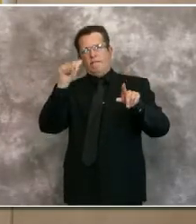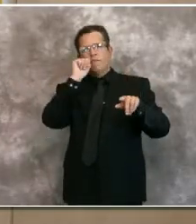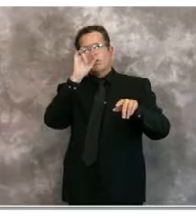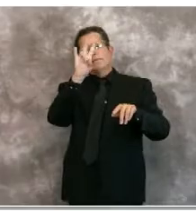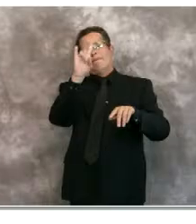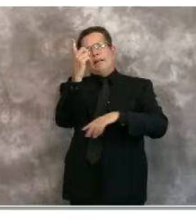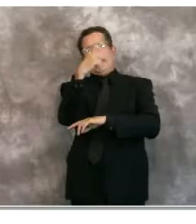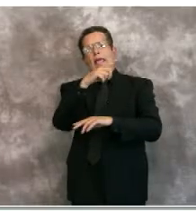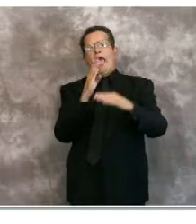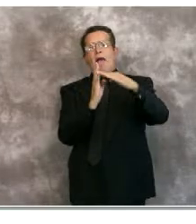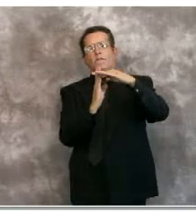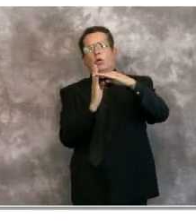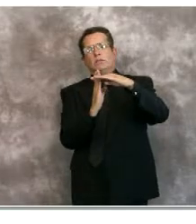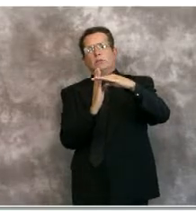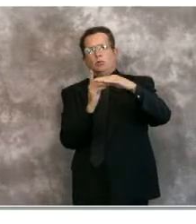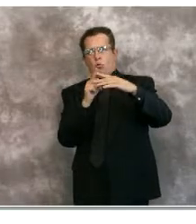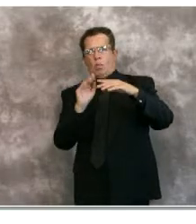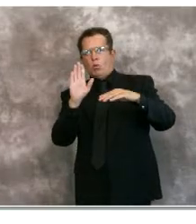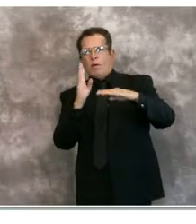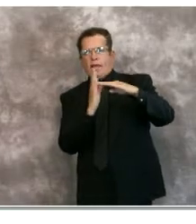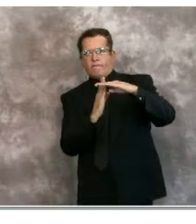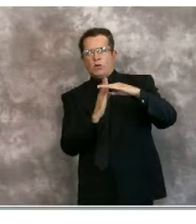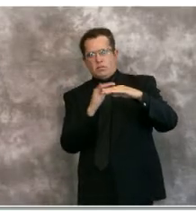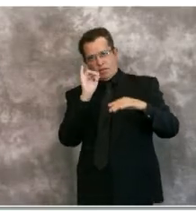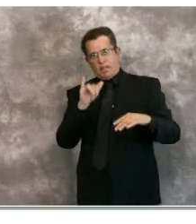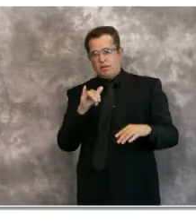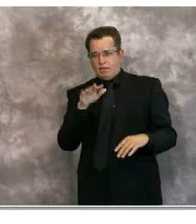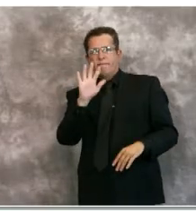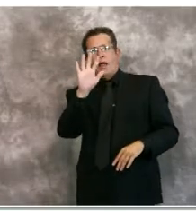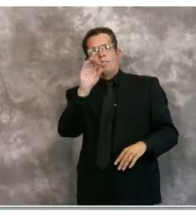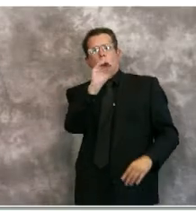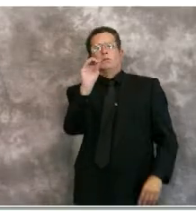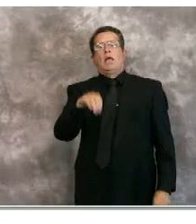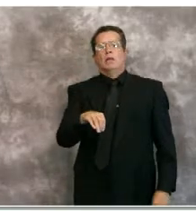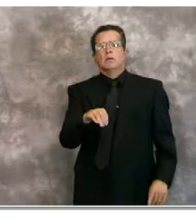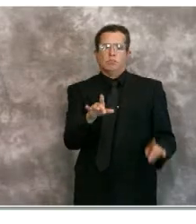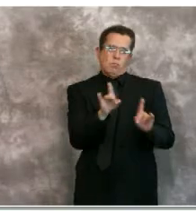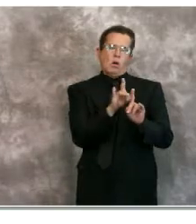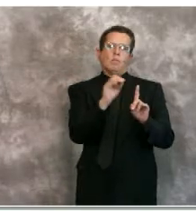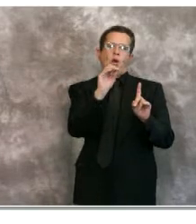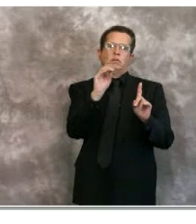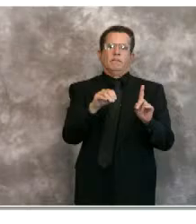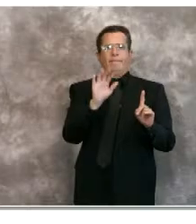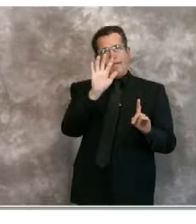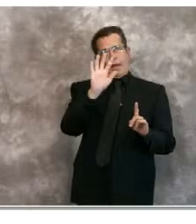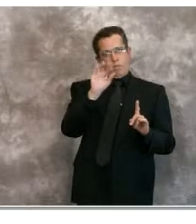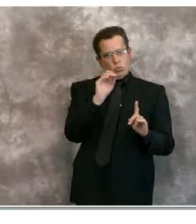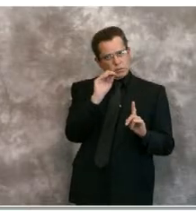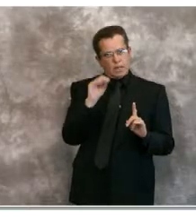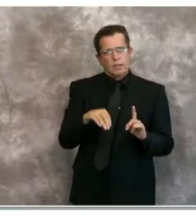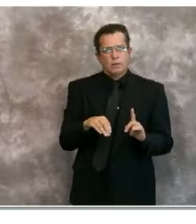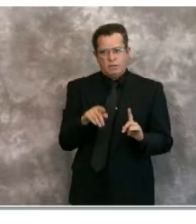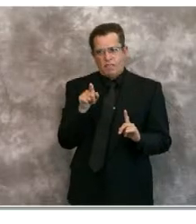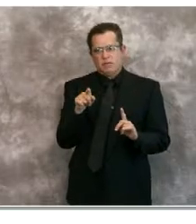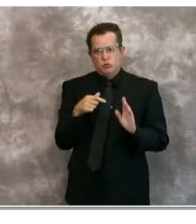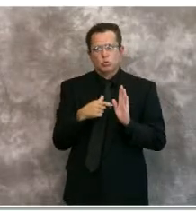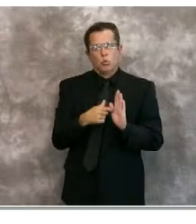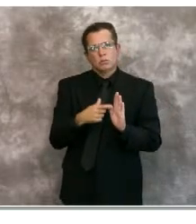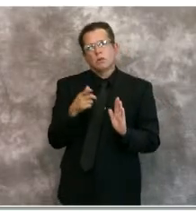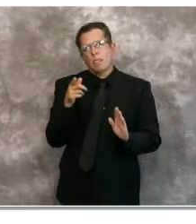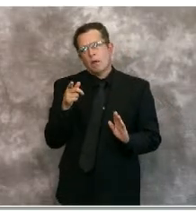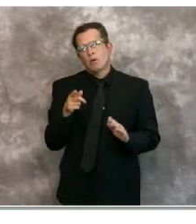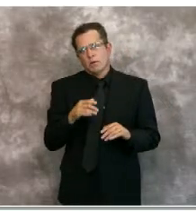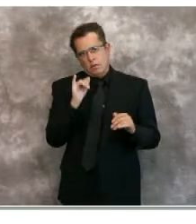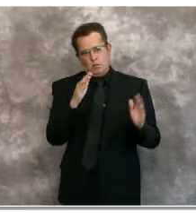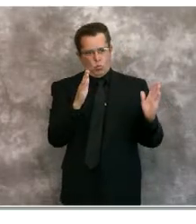7-day average. And that is 5%. Is that 5%? I can't see very well. Yes. So this is